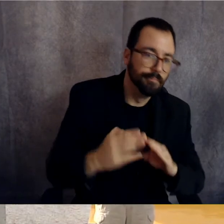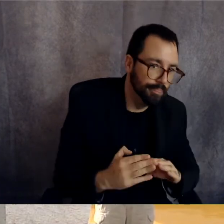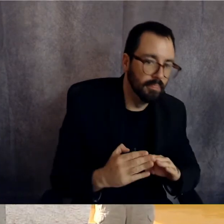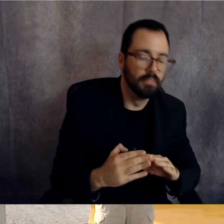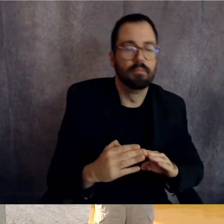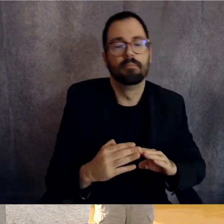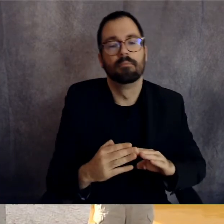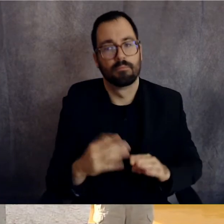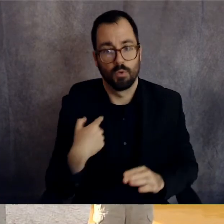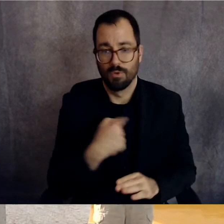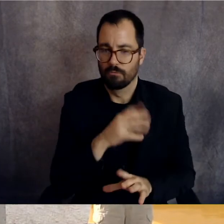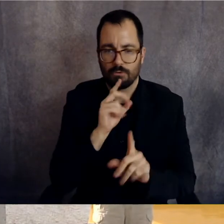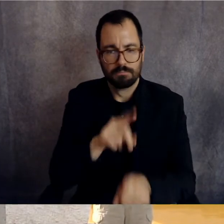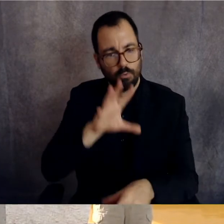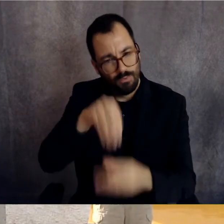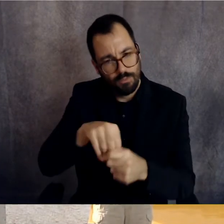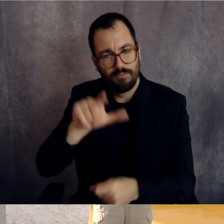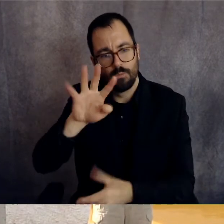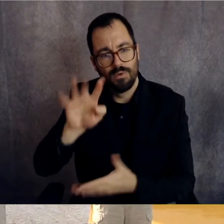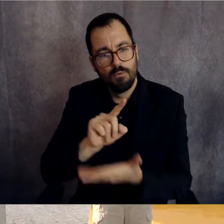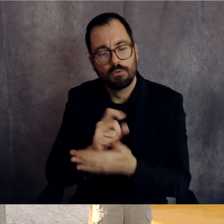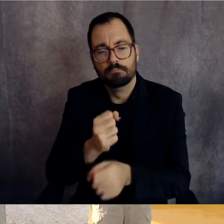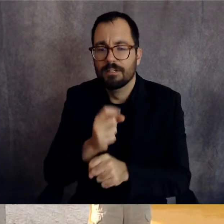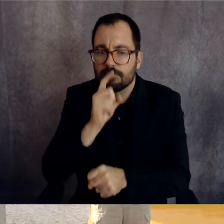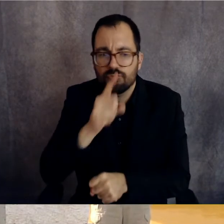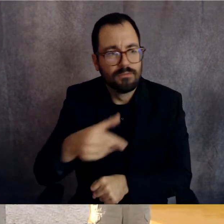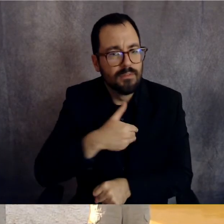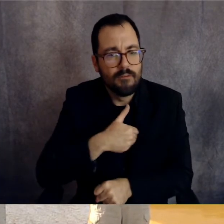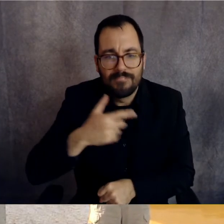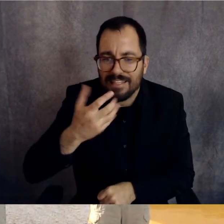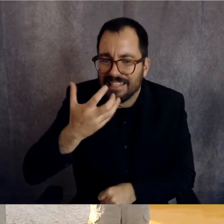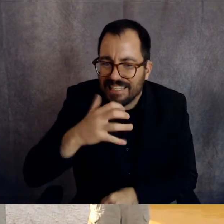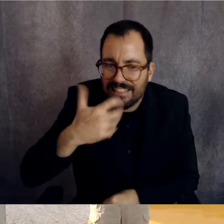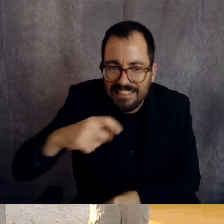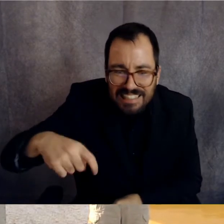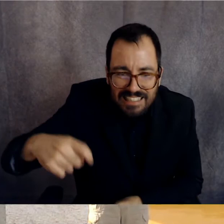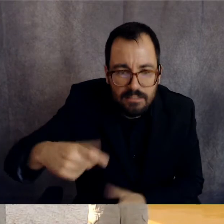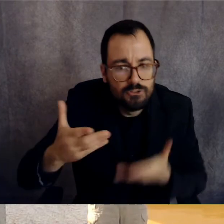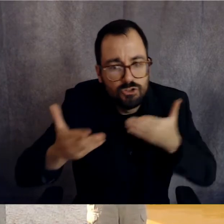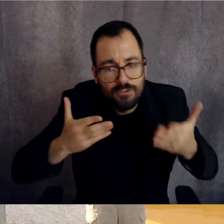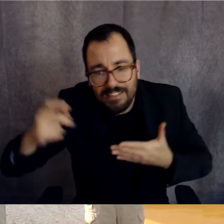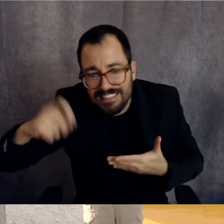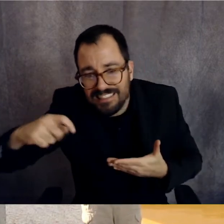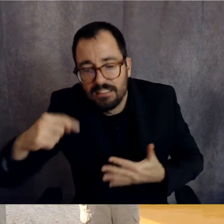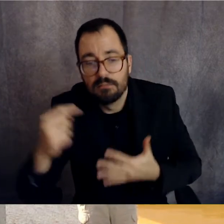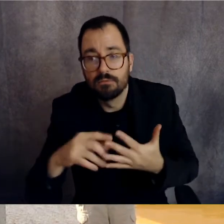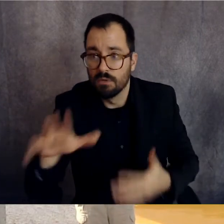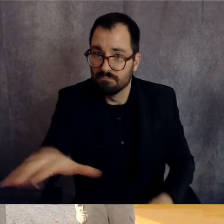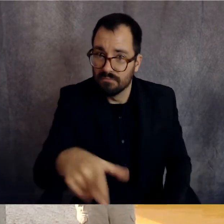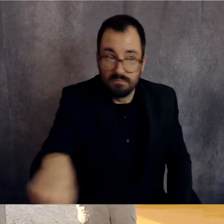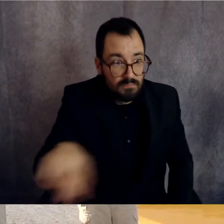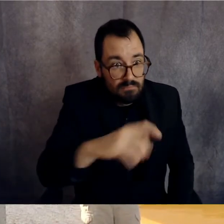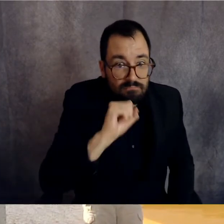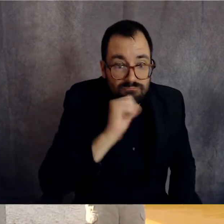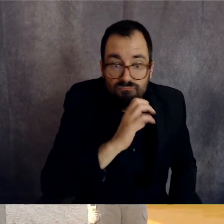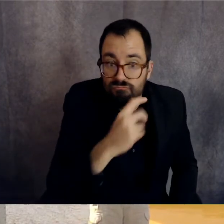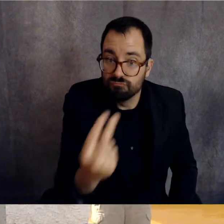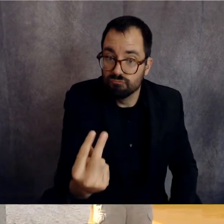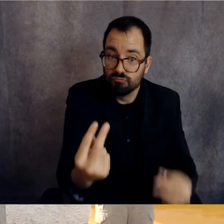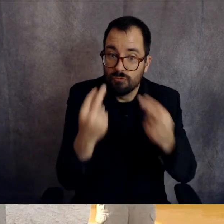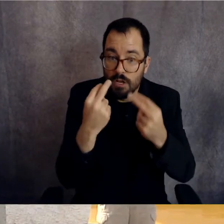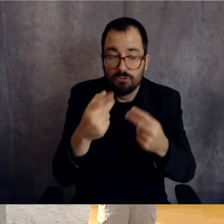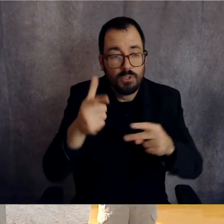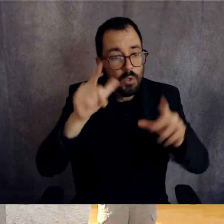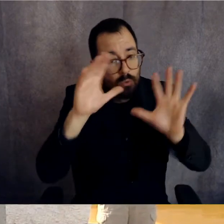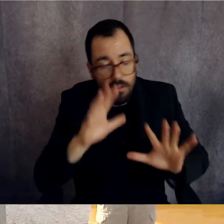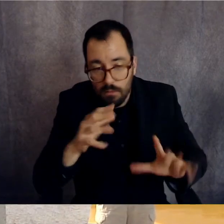sure that they've got the heat and the services that they need. So for seniors that are watching, if you find yourself and it's bad weather and you